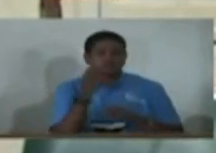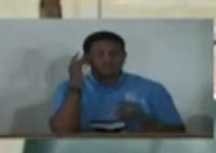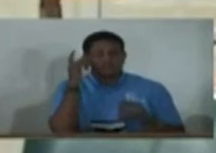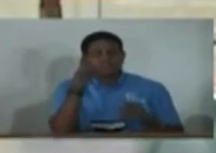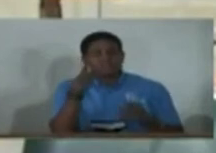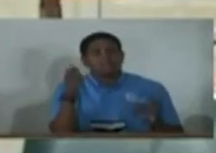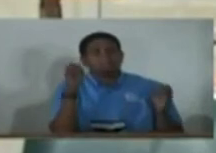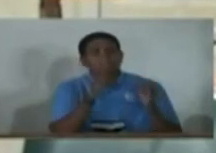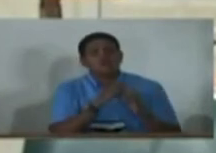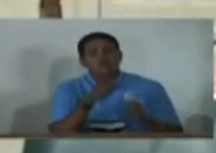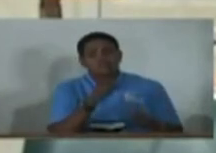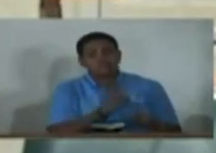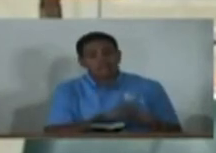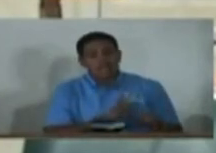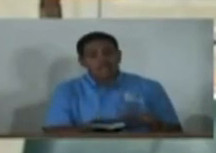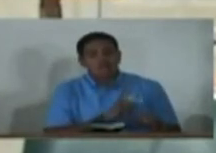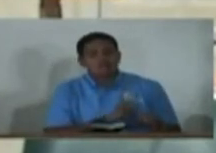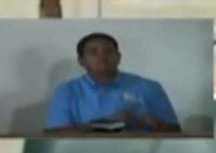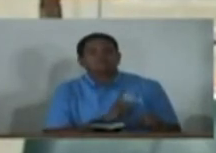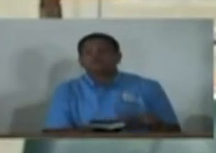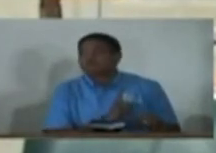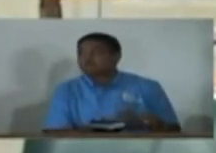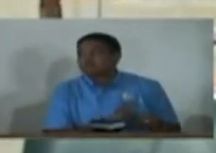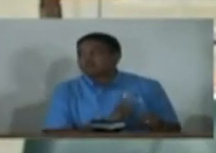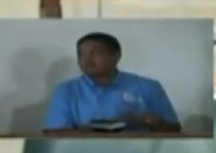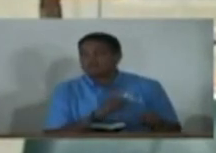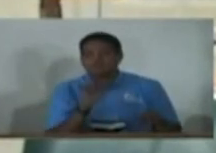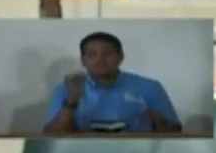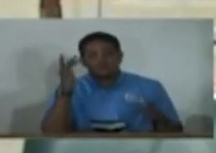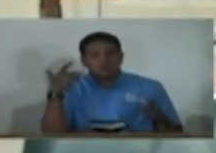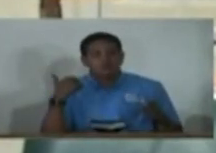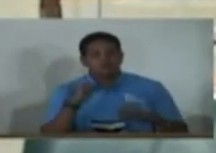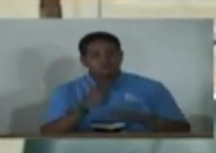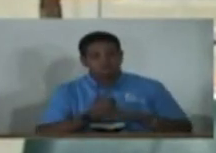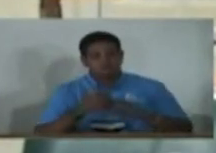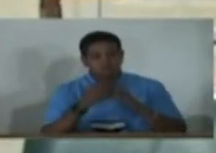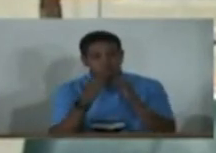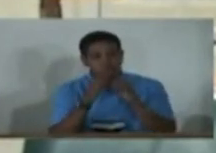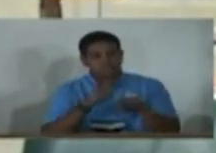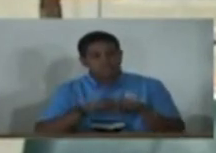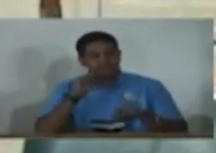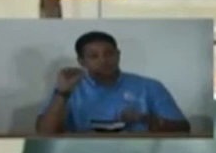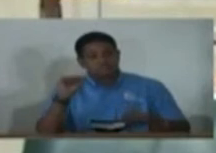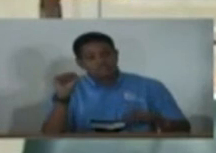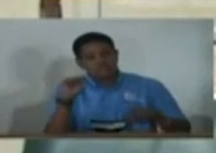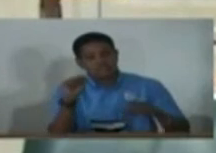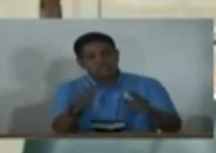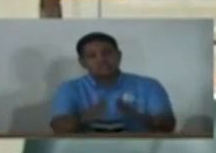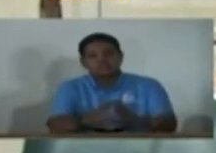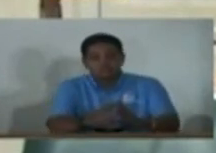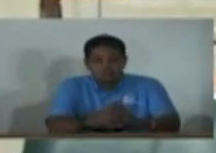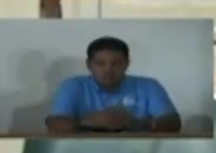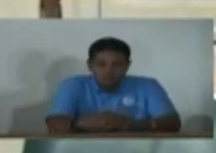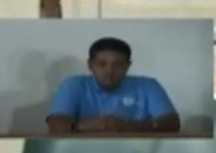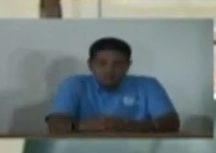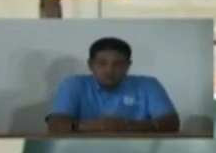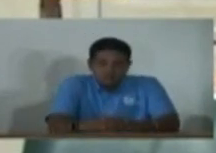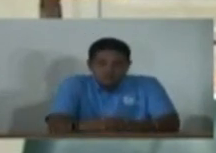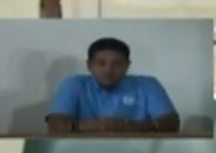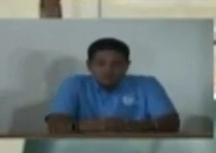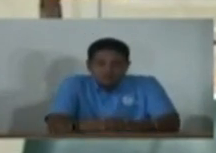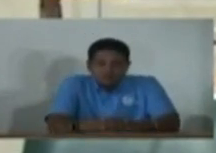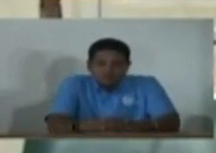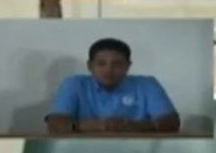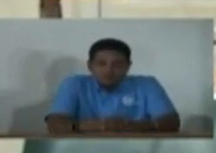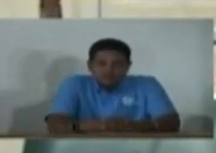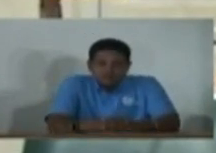needed more time, and that is why, Madam Speaker, that we have increased the Saturday hours. The Sunday